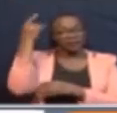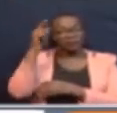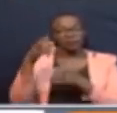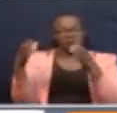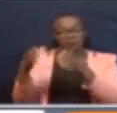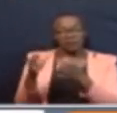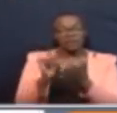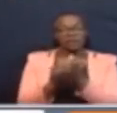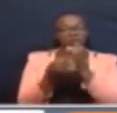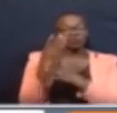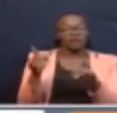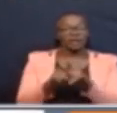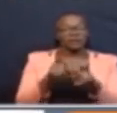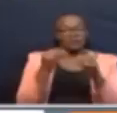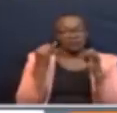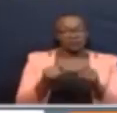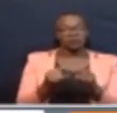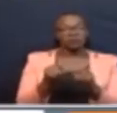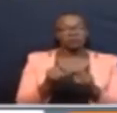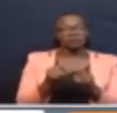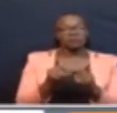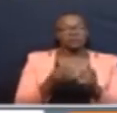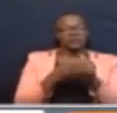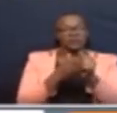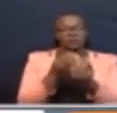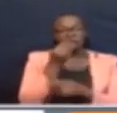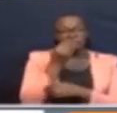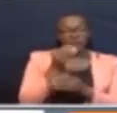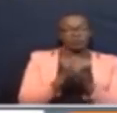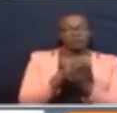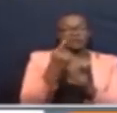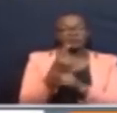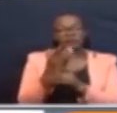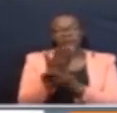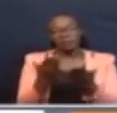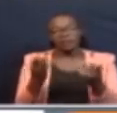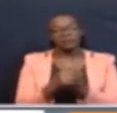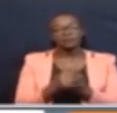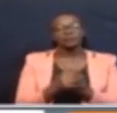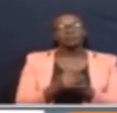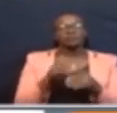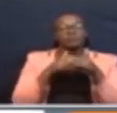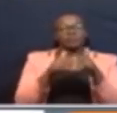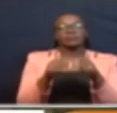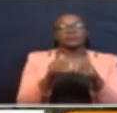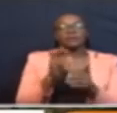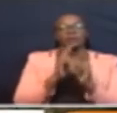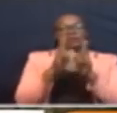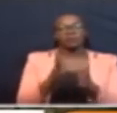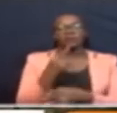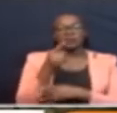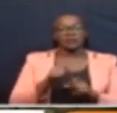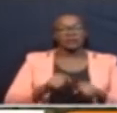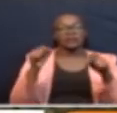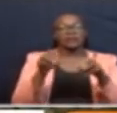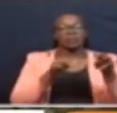This comes as it renewed its dealership for Ford and Renault brands, respectively. According to Al Futtaim Senior Managing Director